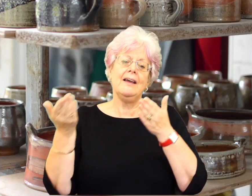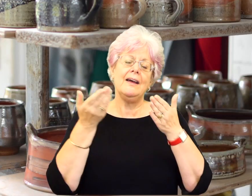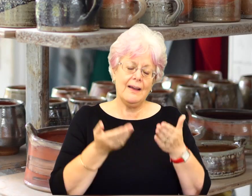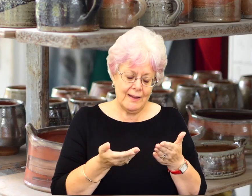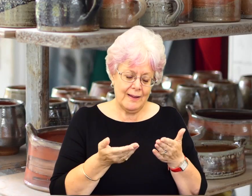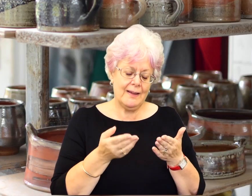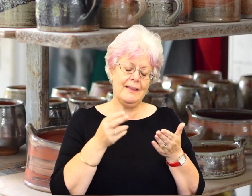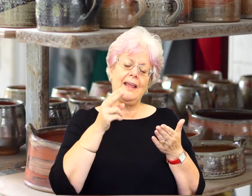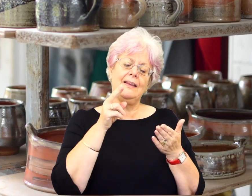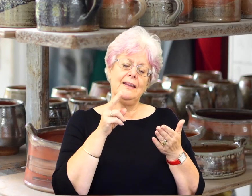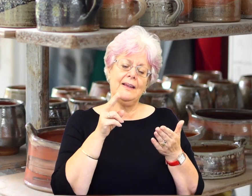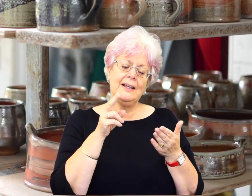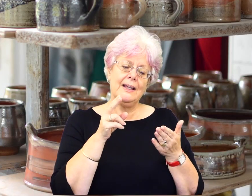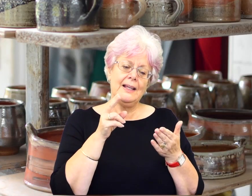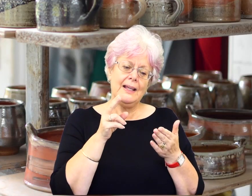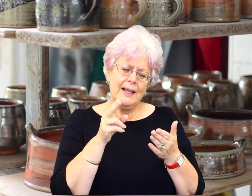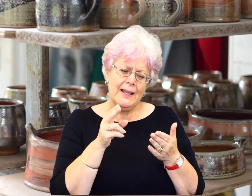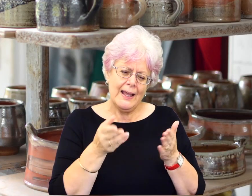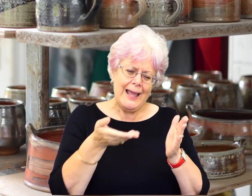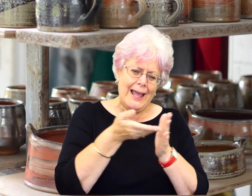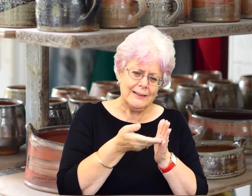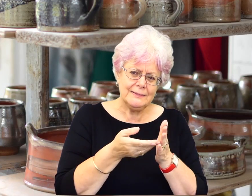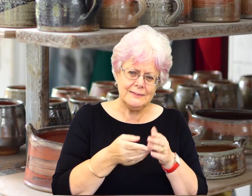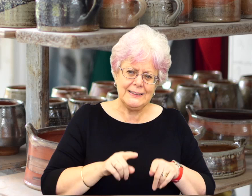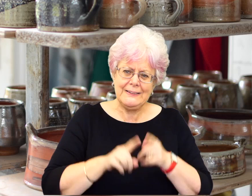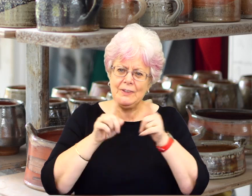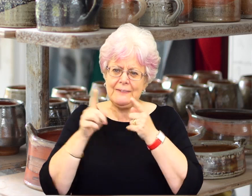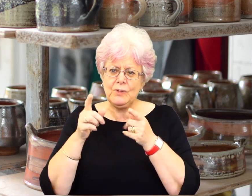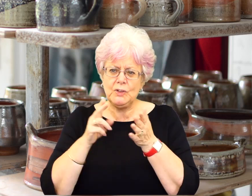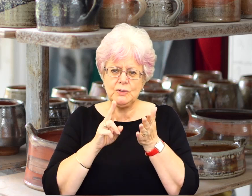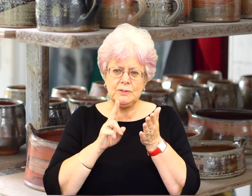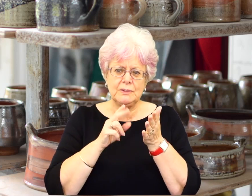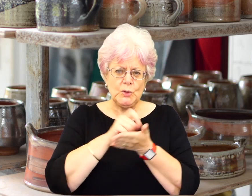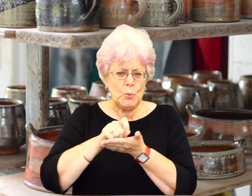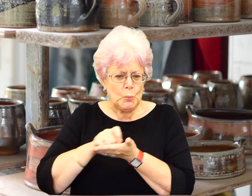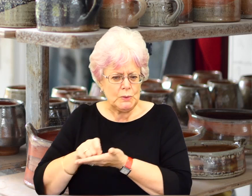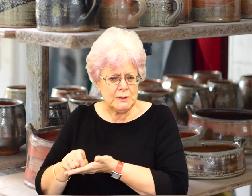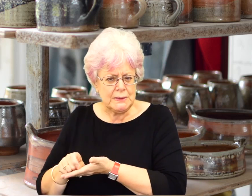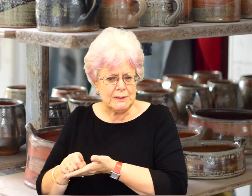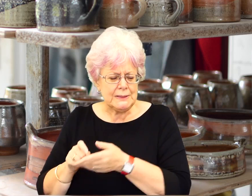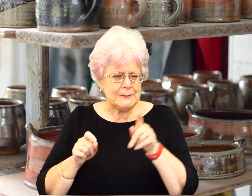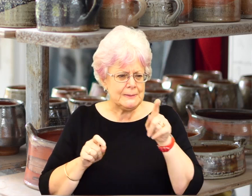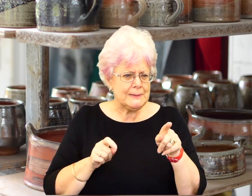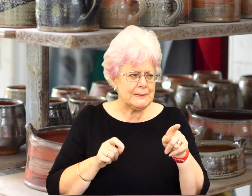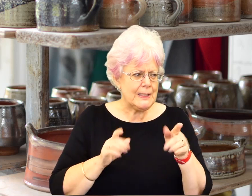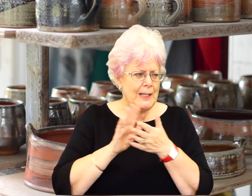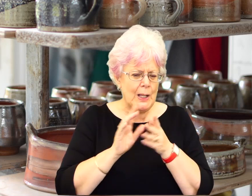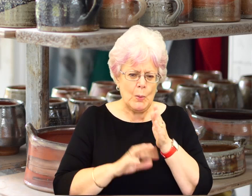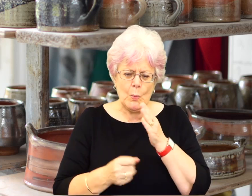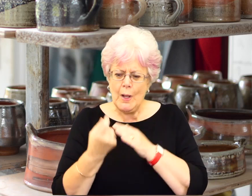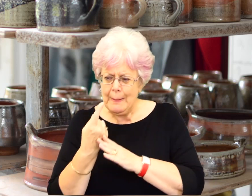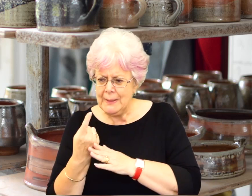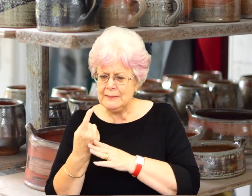Then after the firing, I'll come back and make notes in a different pen as to how they worked out. This notebook is one